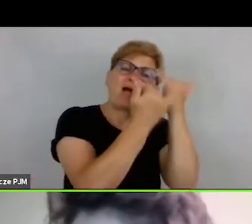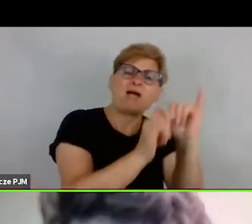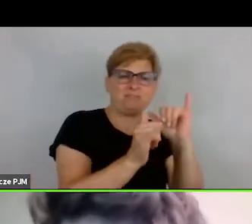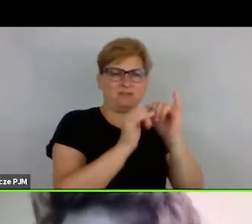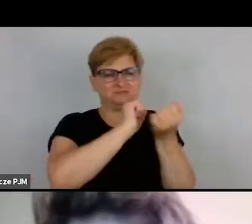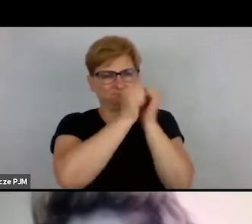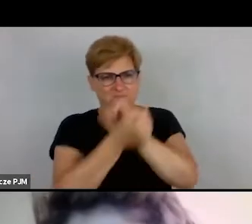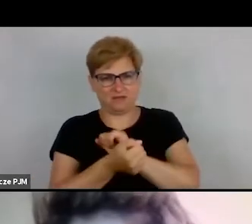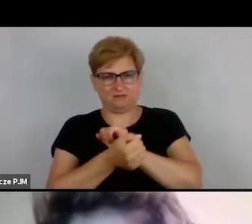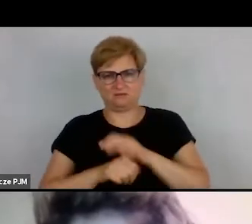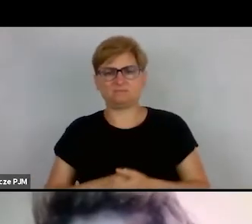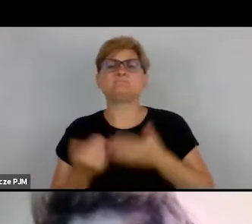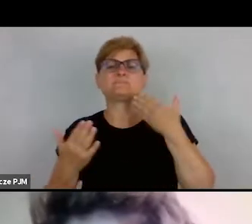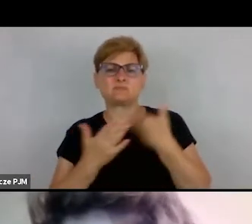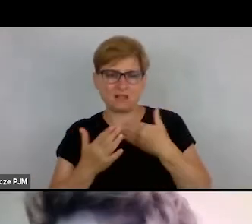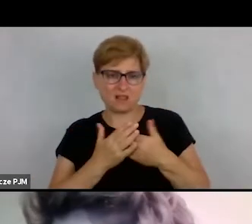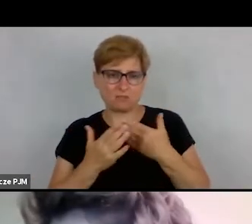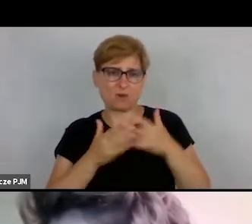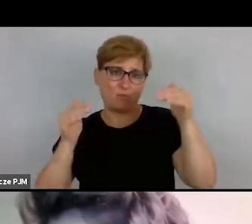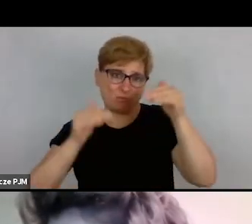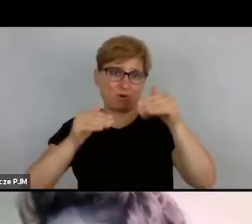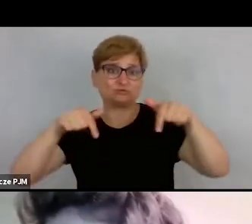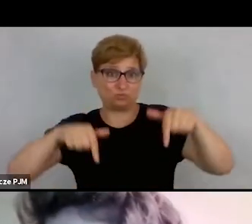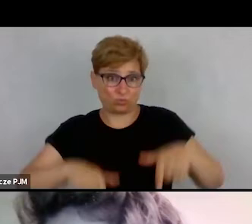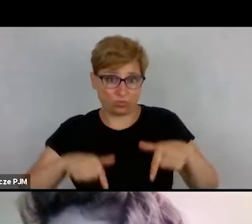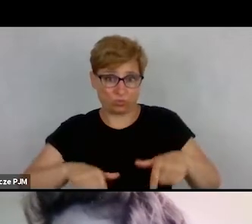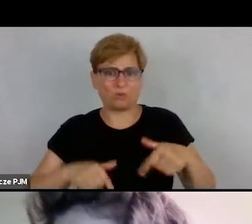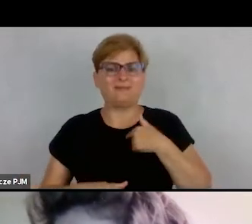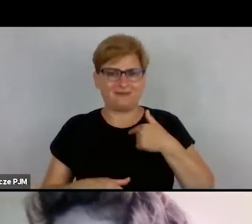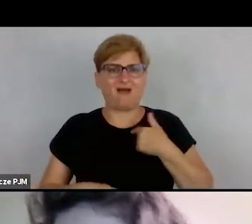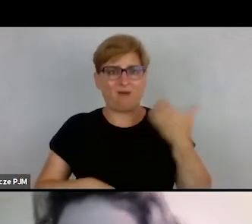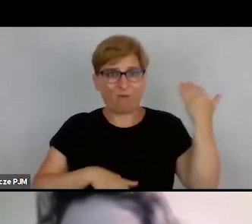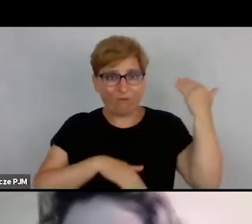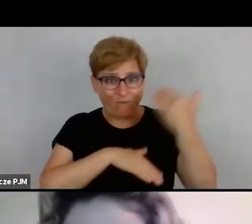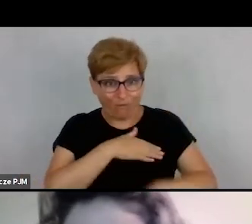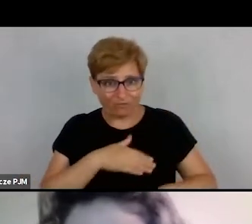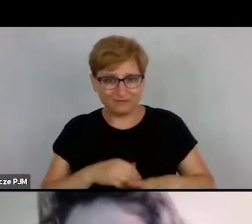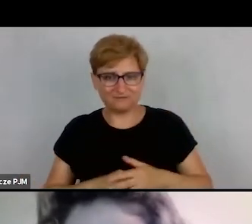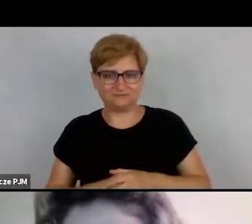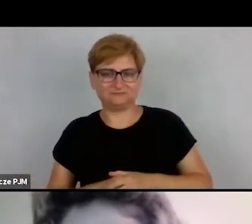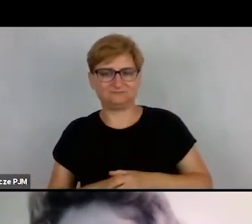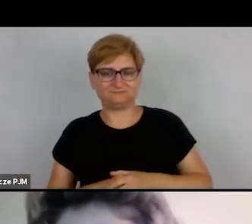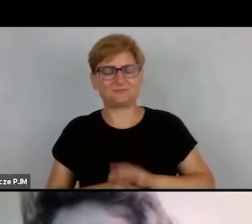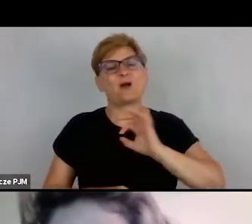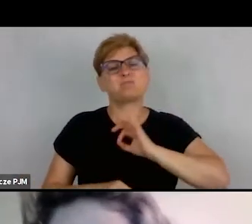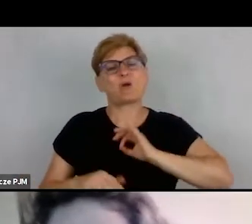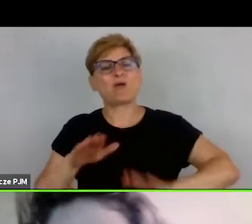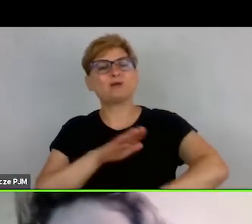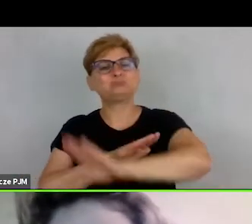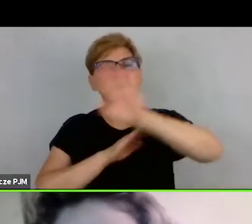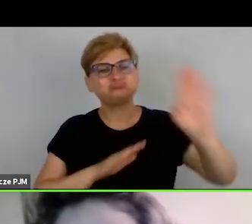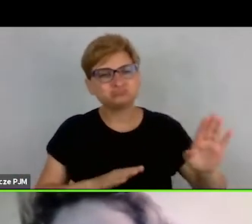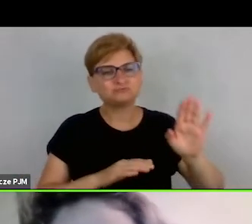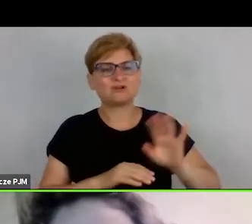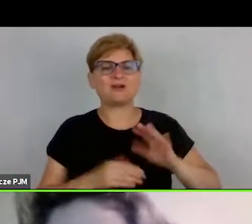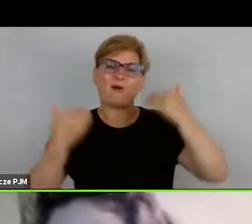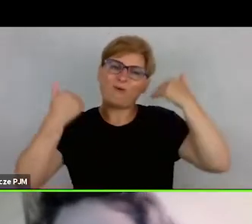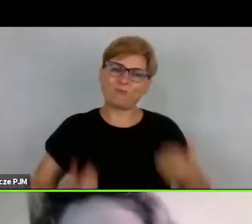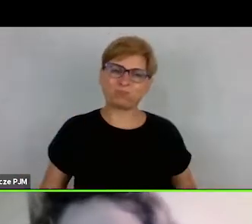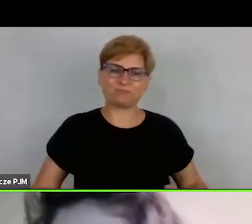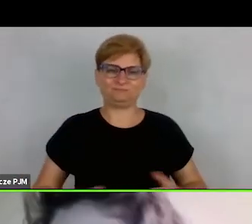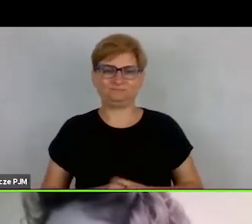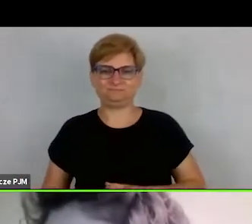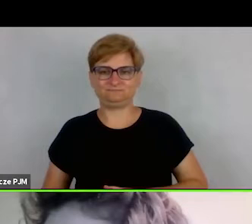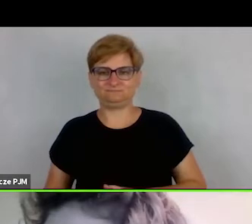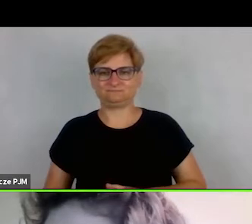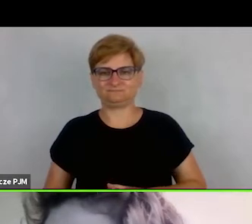introduction. Over to you, Martina, if you've got anything you want to ask at this point. Otherwise, I can turn to my PowerPoint. So if you could share at